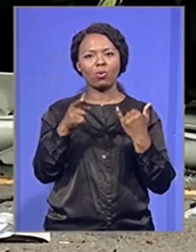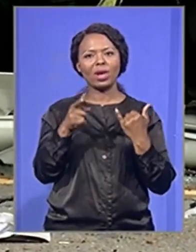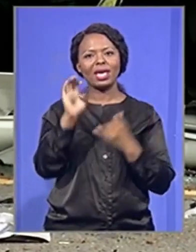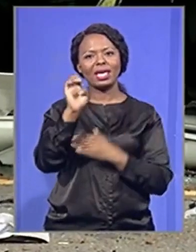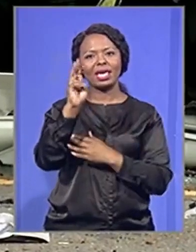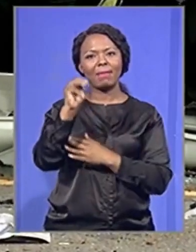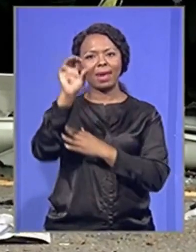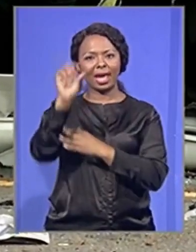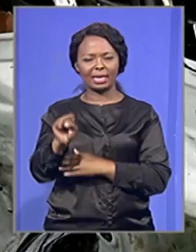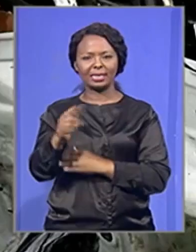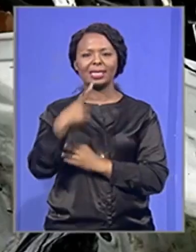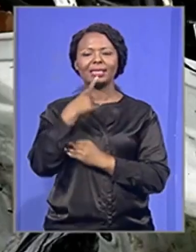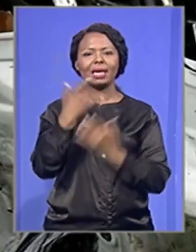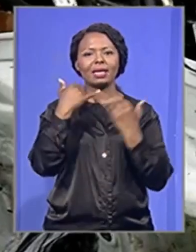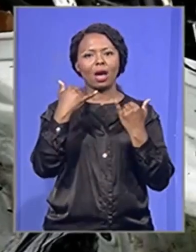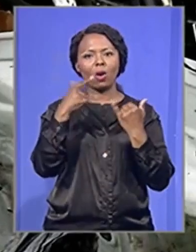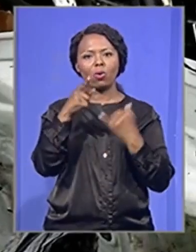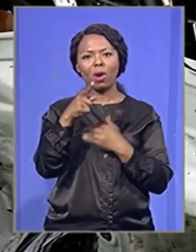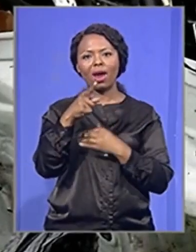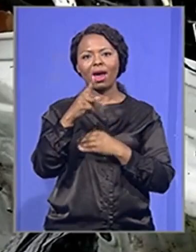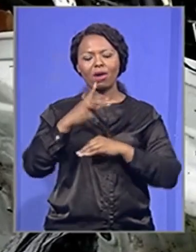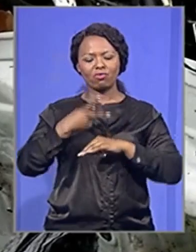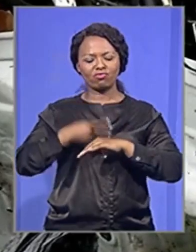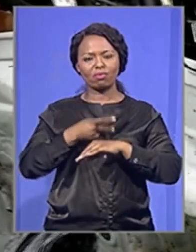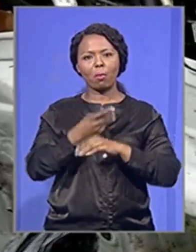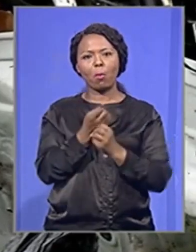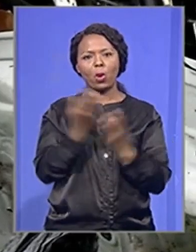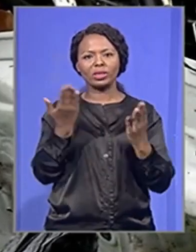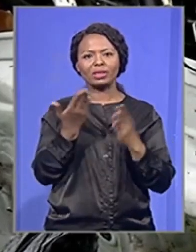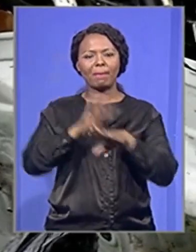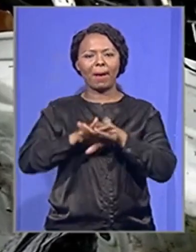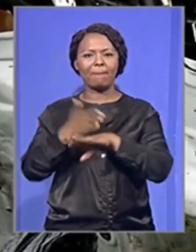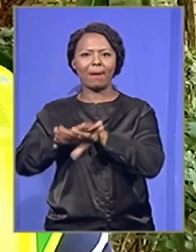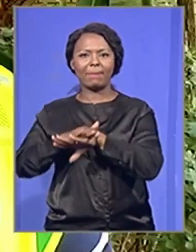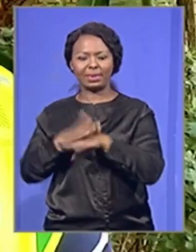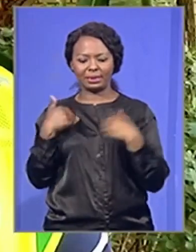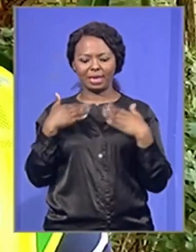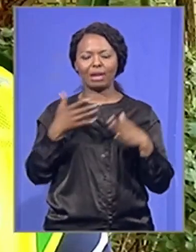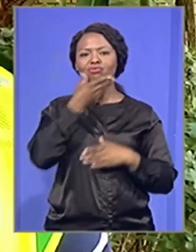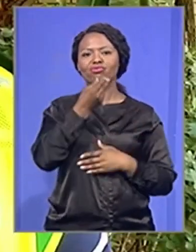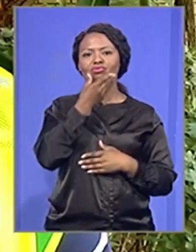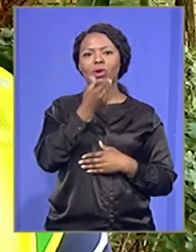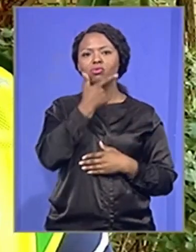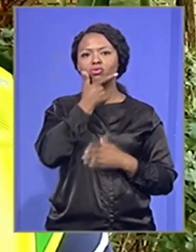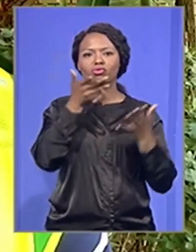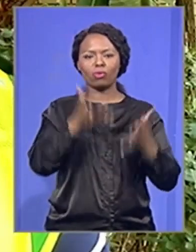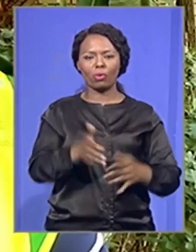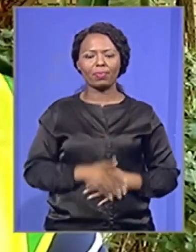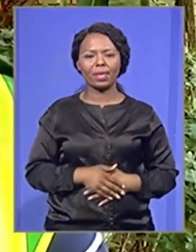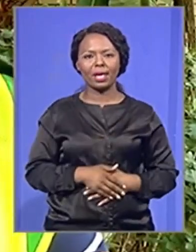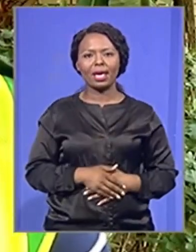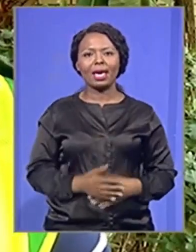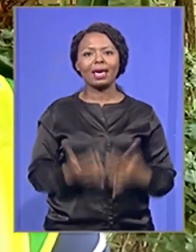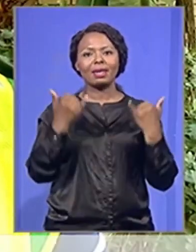ba re palo ya dinku e ile godimo e sa le maikhutšo a keresemose a thomago. Re se re tswa dipitsong